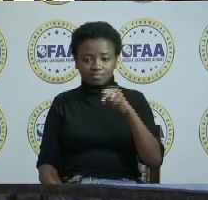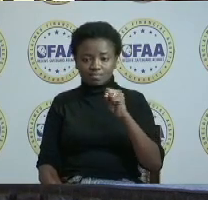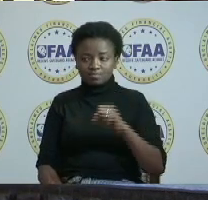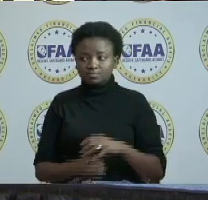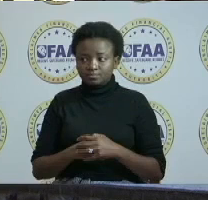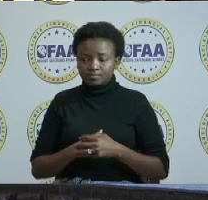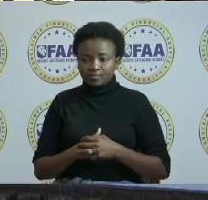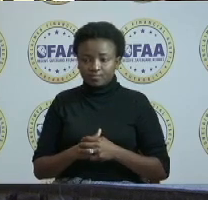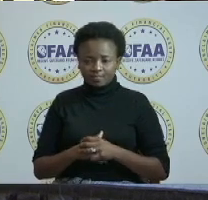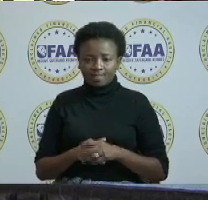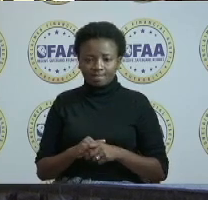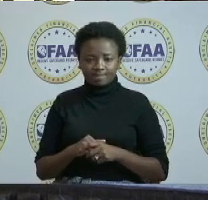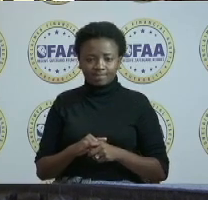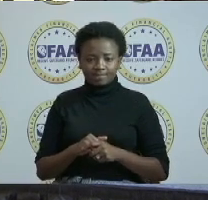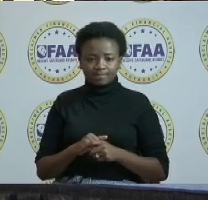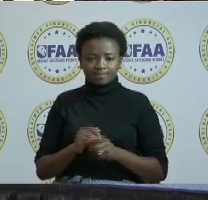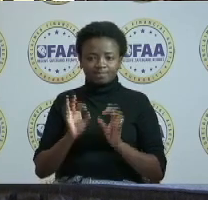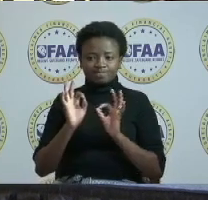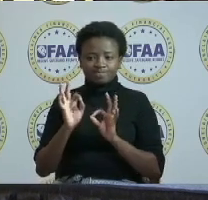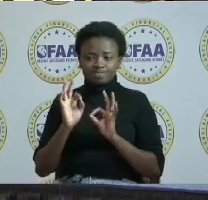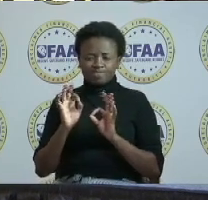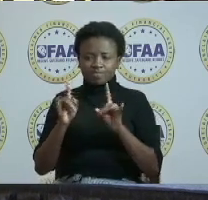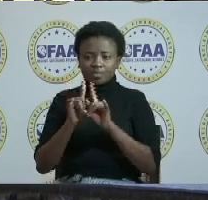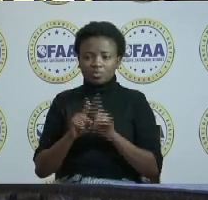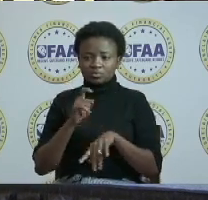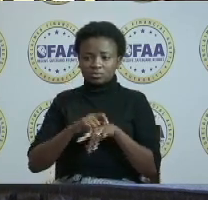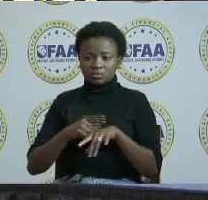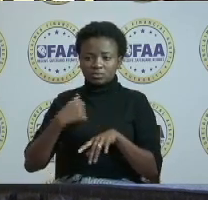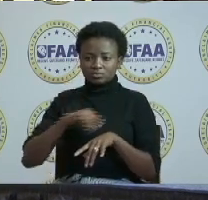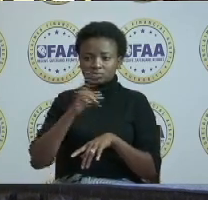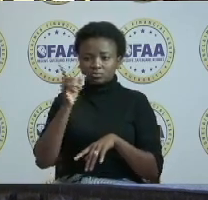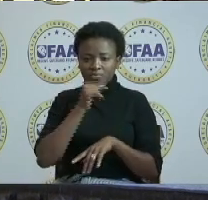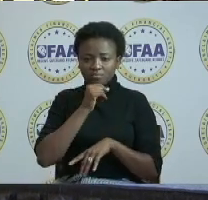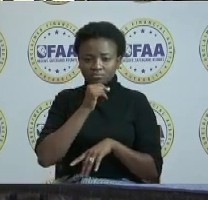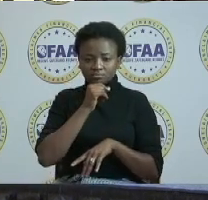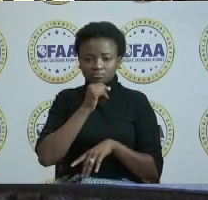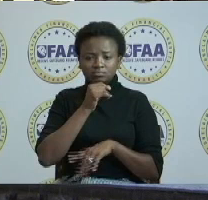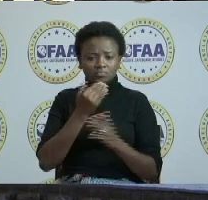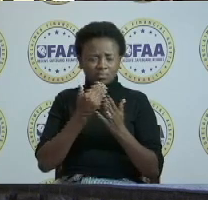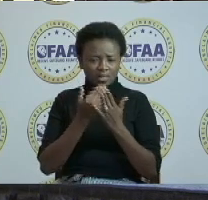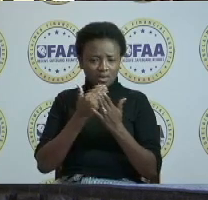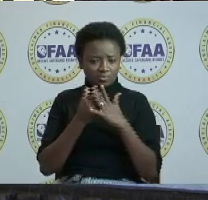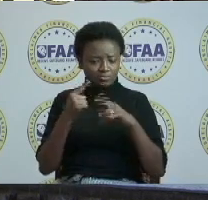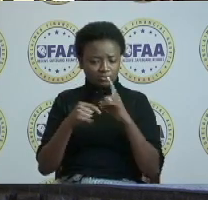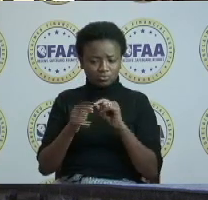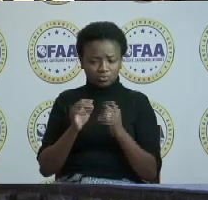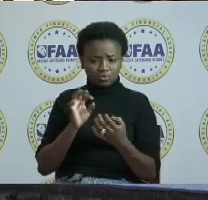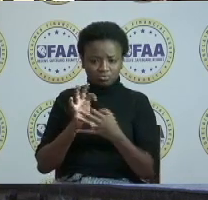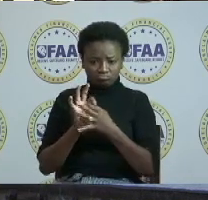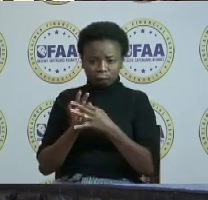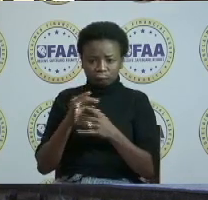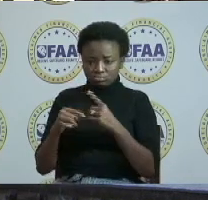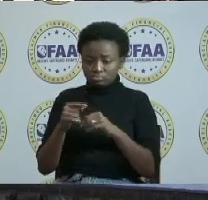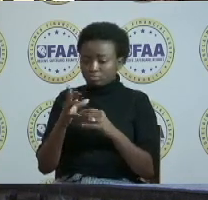Eddie, I'm online. You're listening. Fantastic. As we wrap up your session, and thank you very much for finding time to actually have this